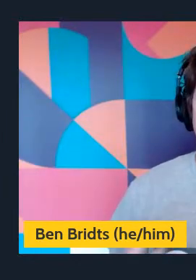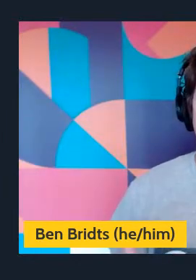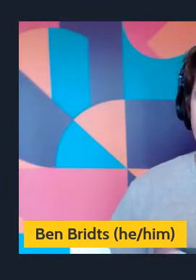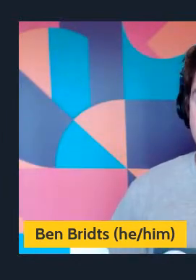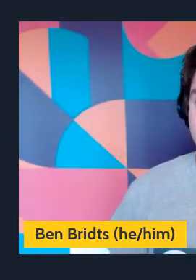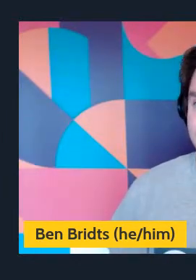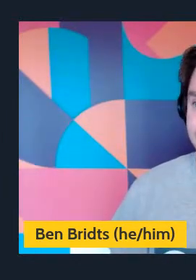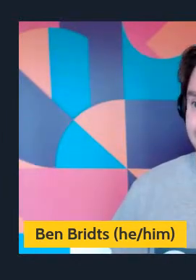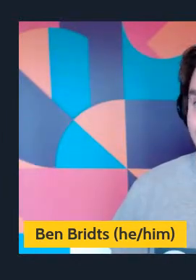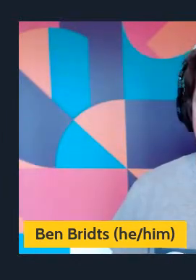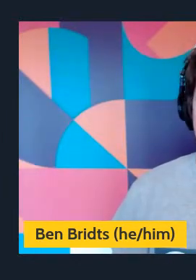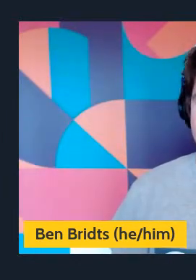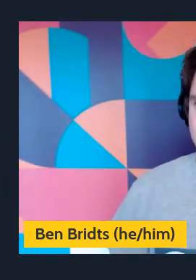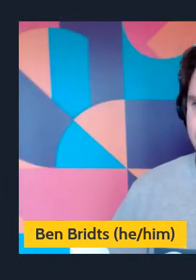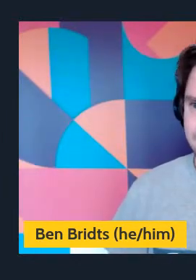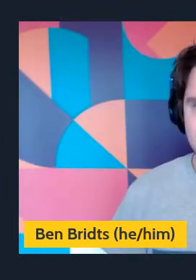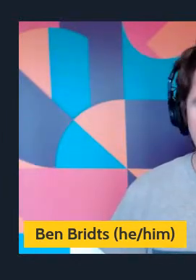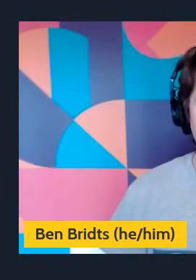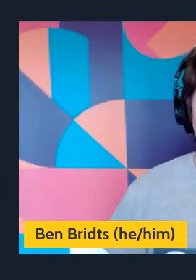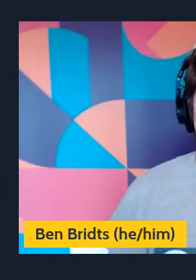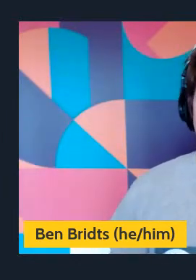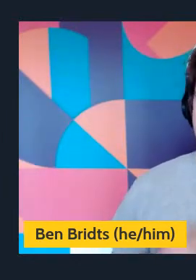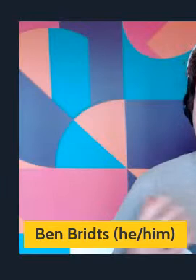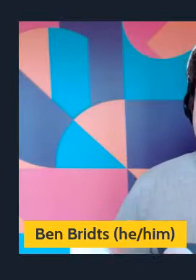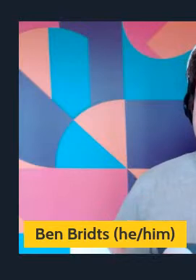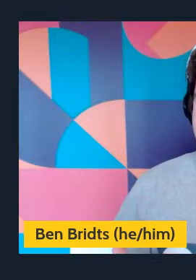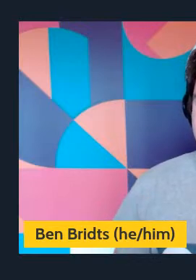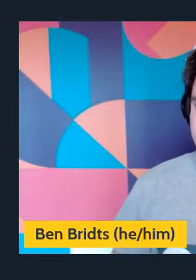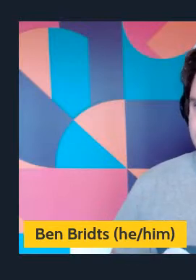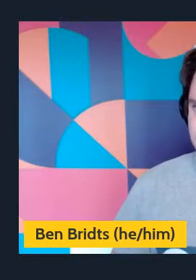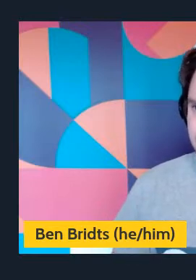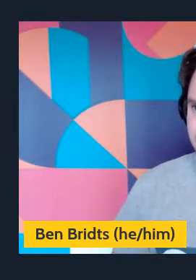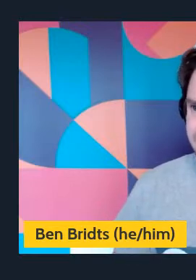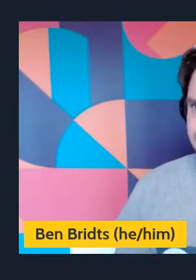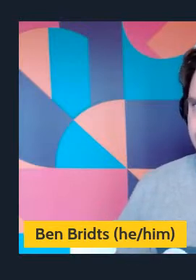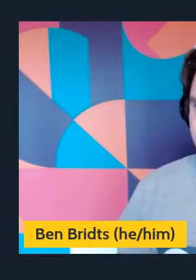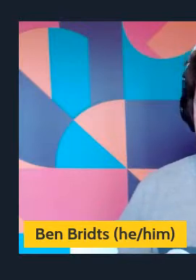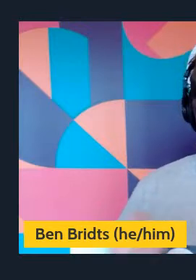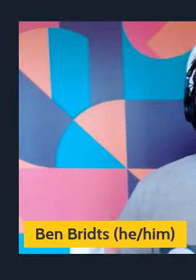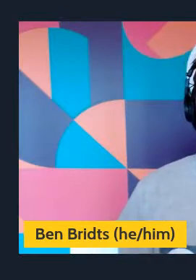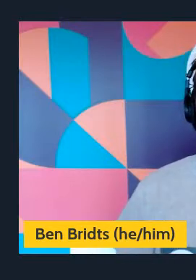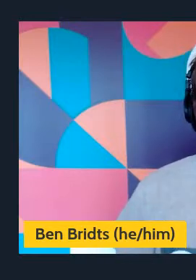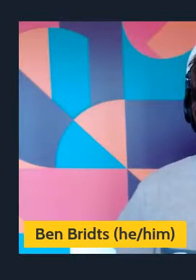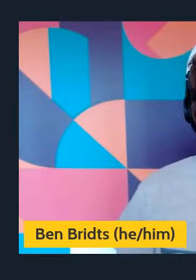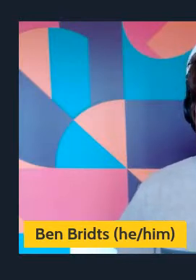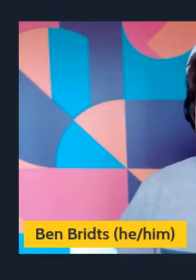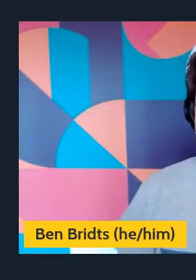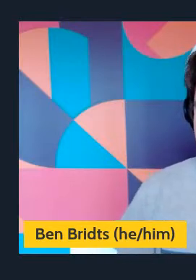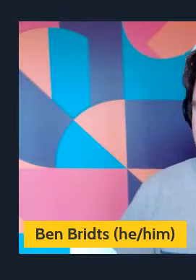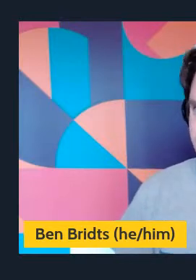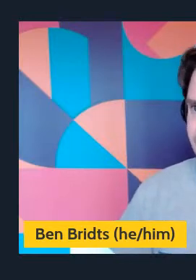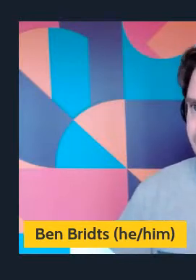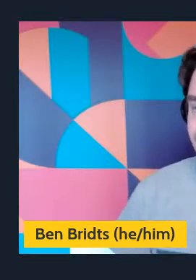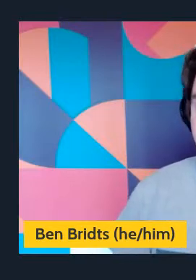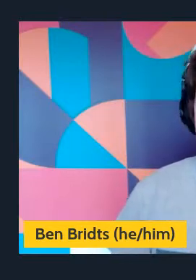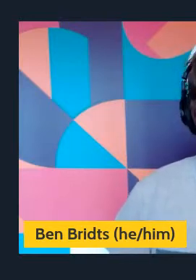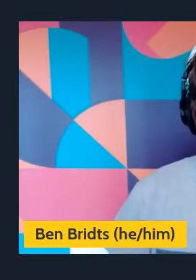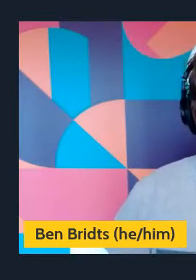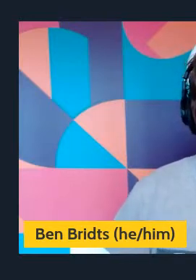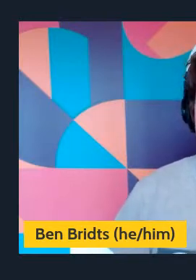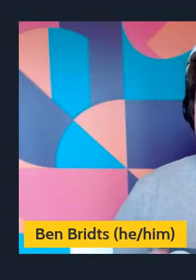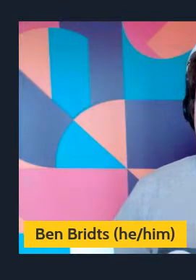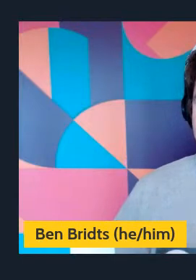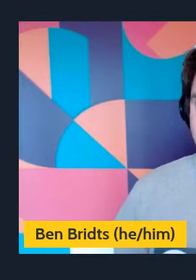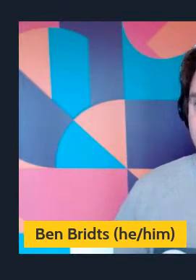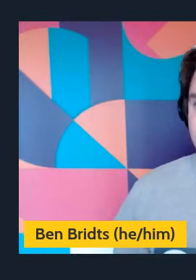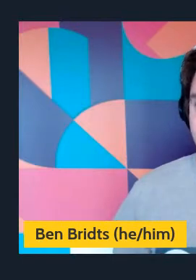along, even if you can't actually hear me. I also want to thank our other sponsor, HashiCorp. They are sponsoring this day as well. Some